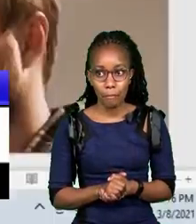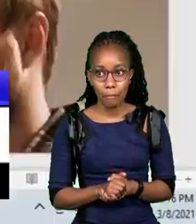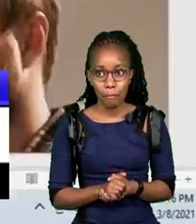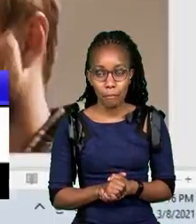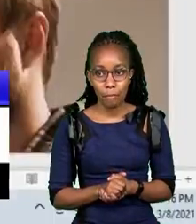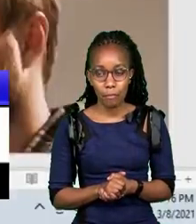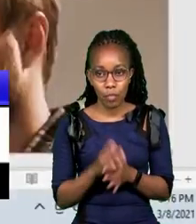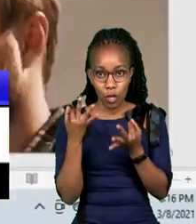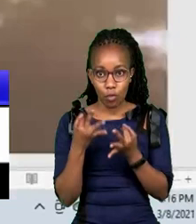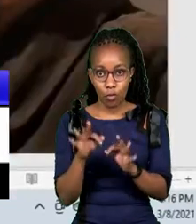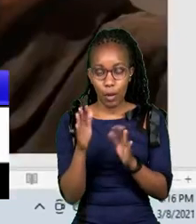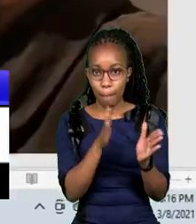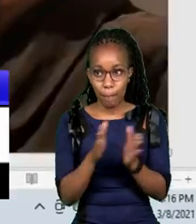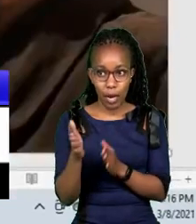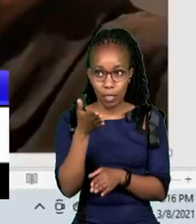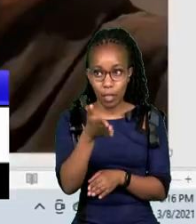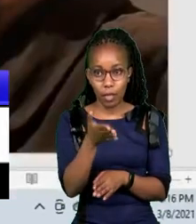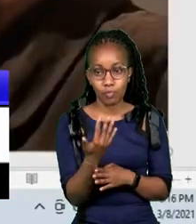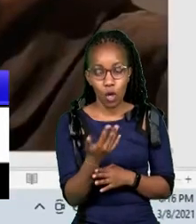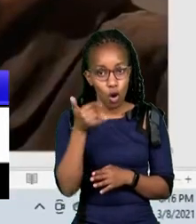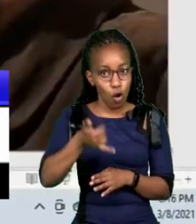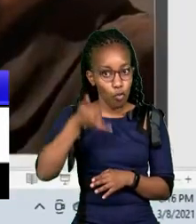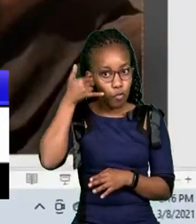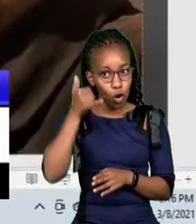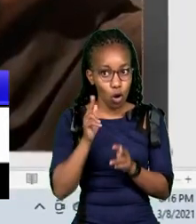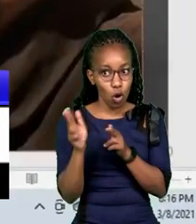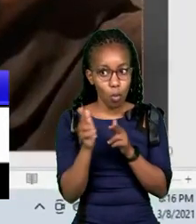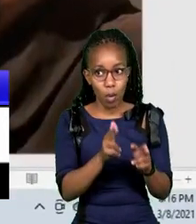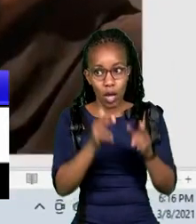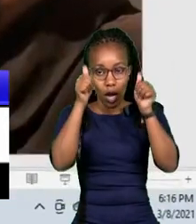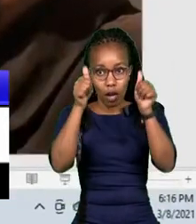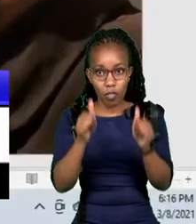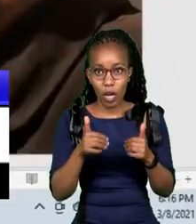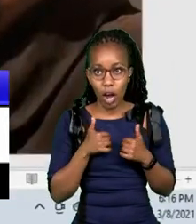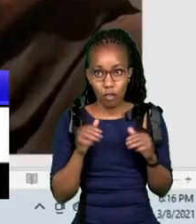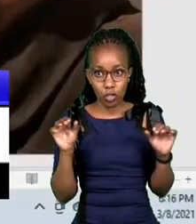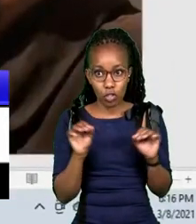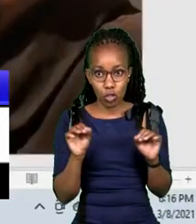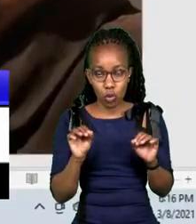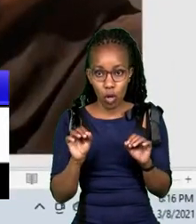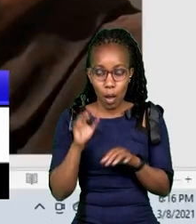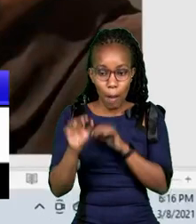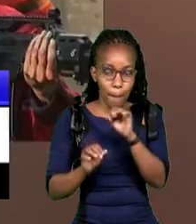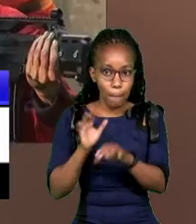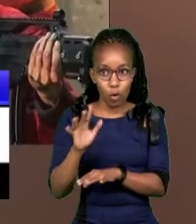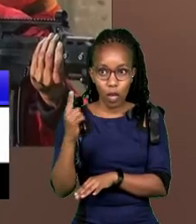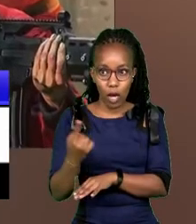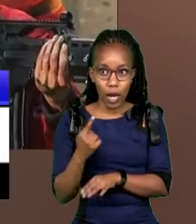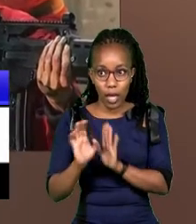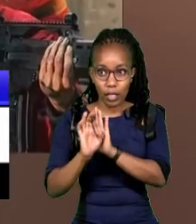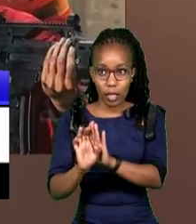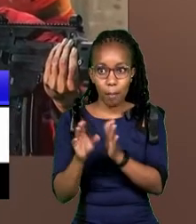The free plan will be available on Android mobile phones, will not have advertisements, and will feature Netflix movies and TV shows such as Money